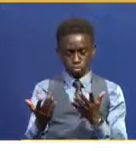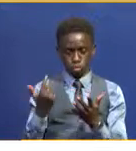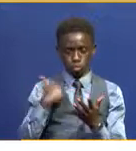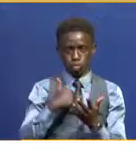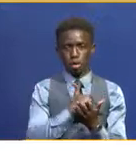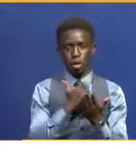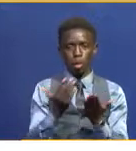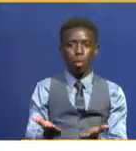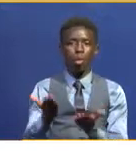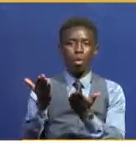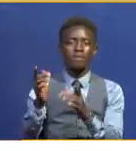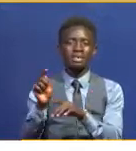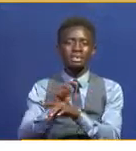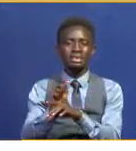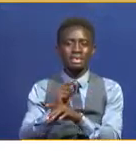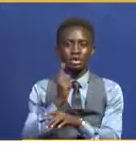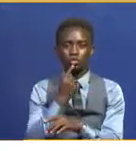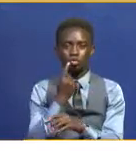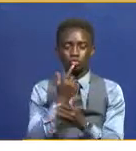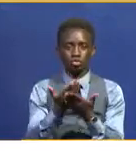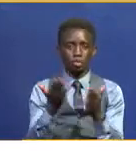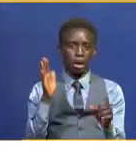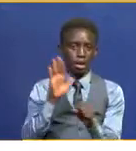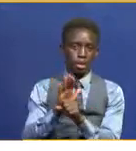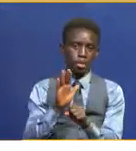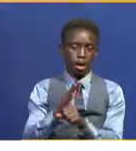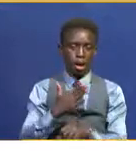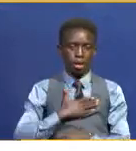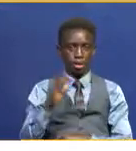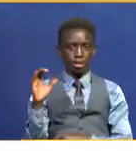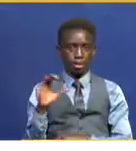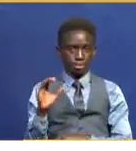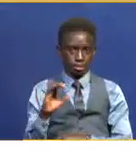to a lot of our clients, and